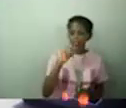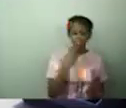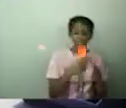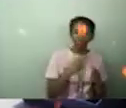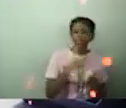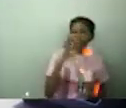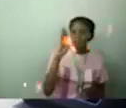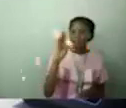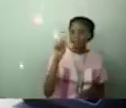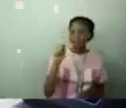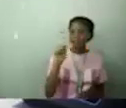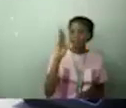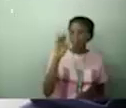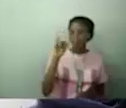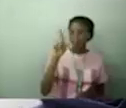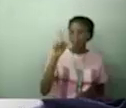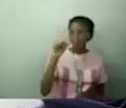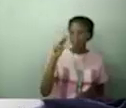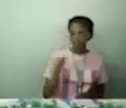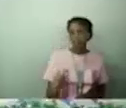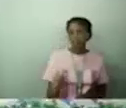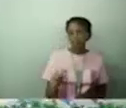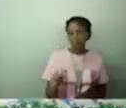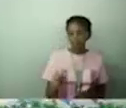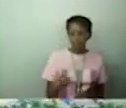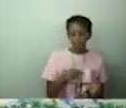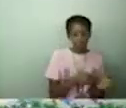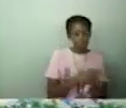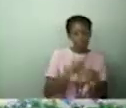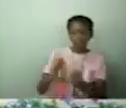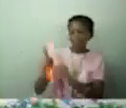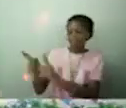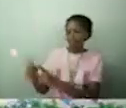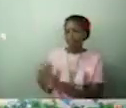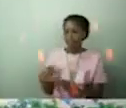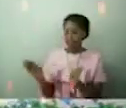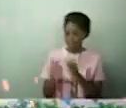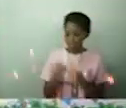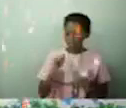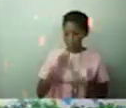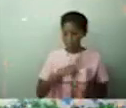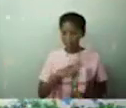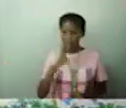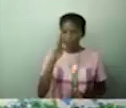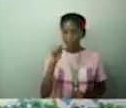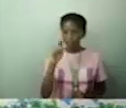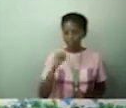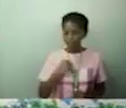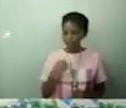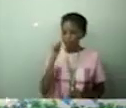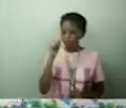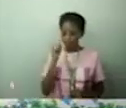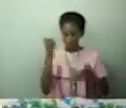It's called a city also. She is used for her, but you also meet her as a city. Then at the same